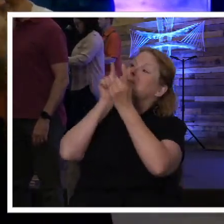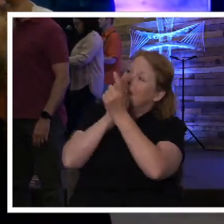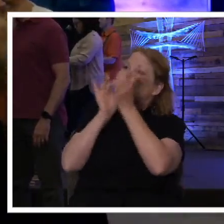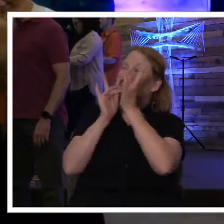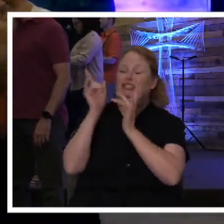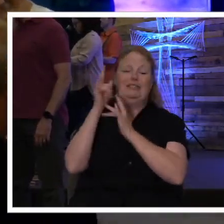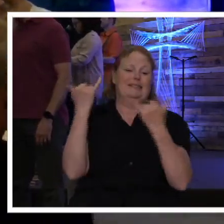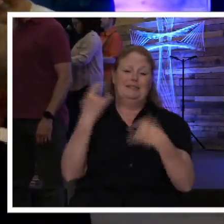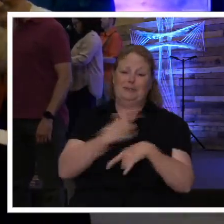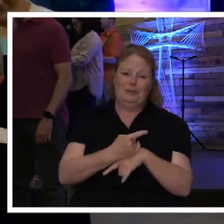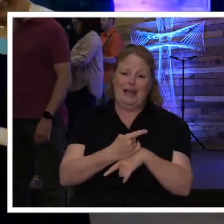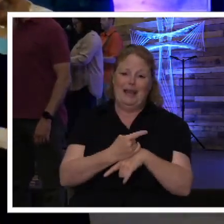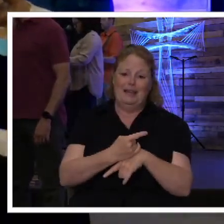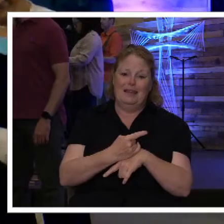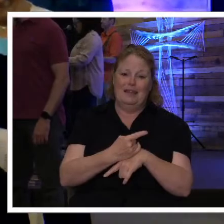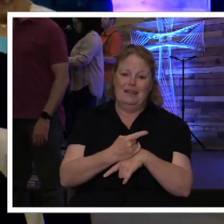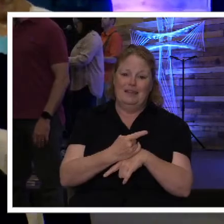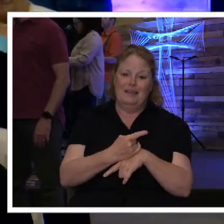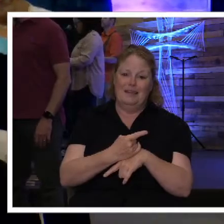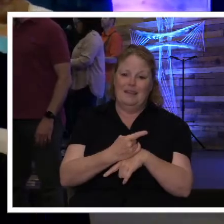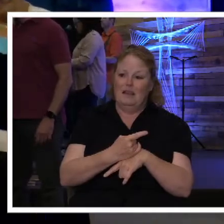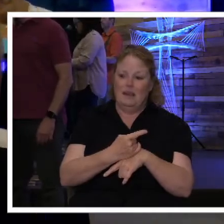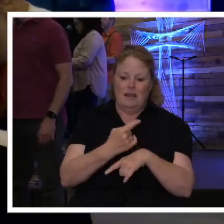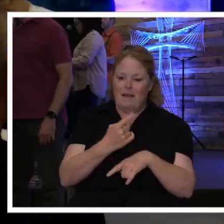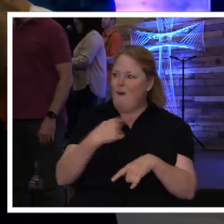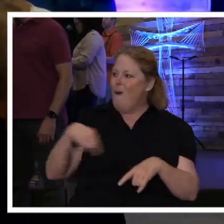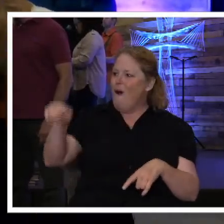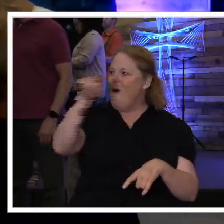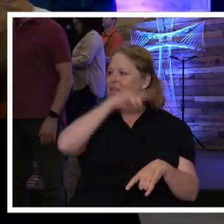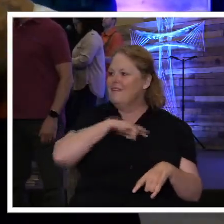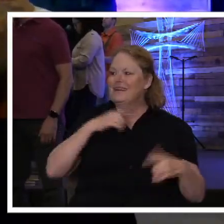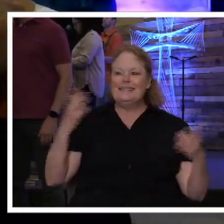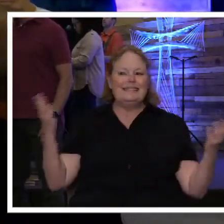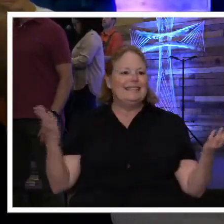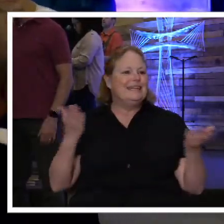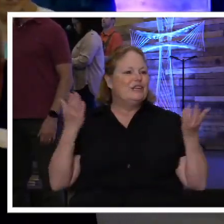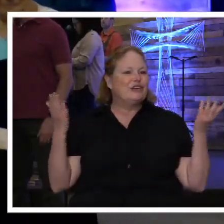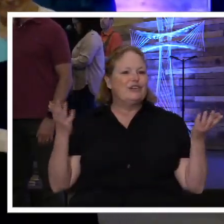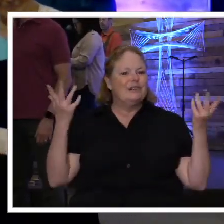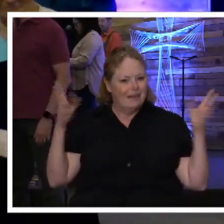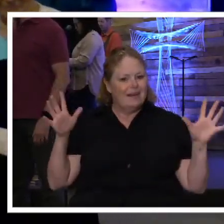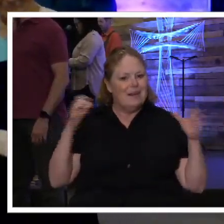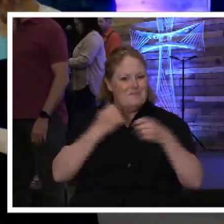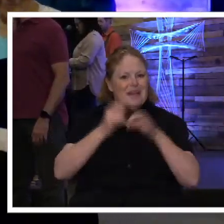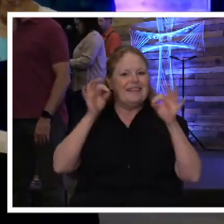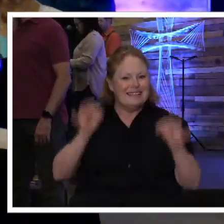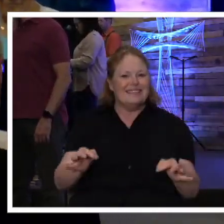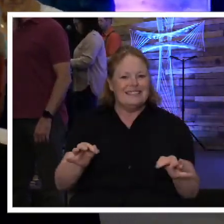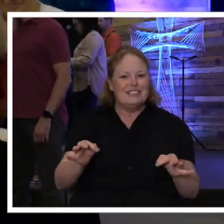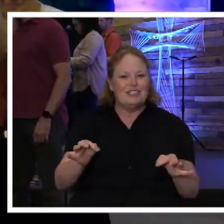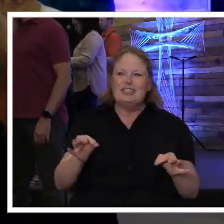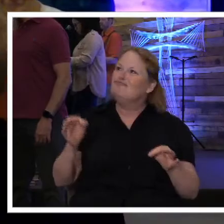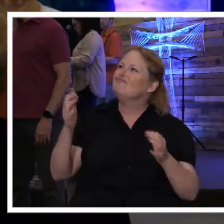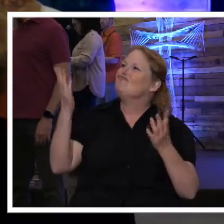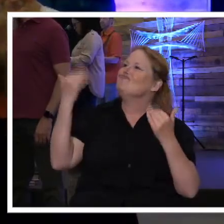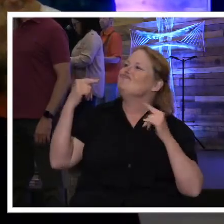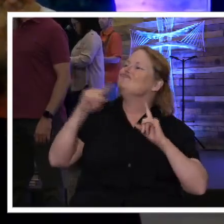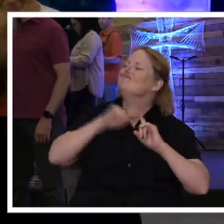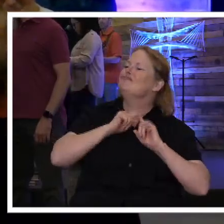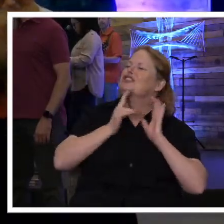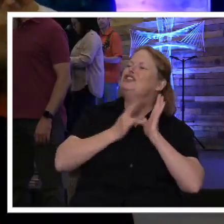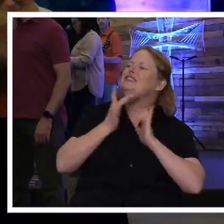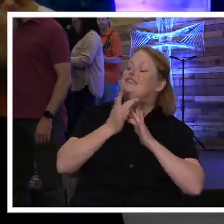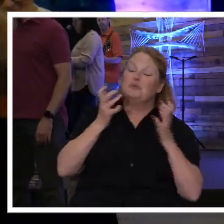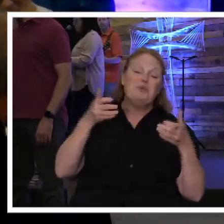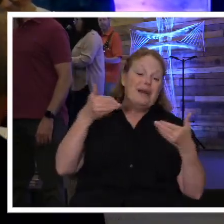today. We've been praying for you. Every one of us that are here have made that same step. And we would love to